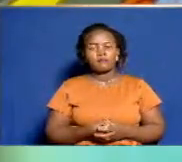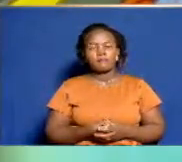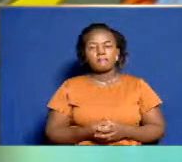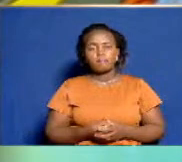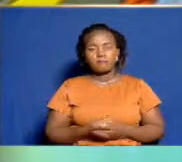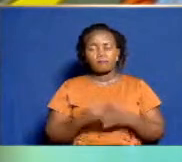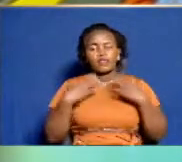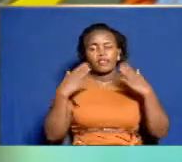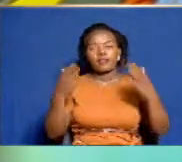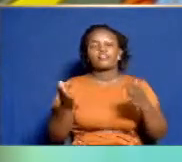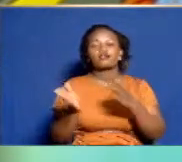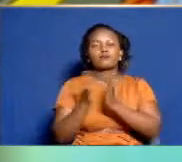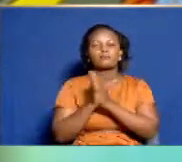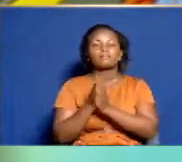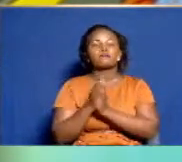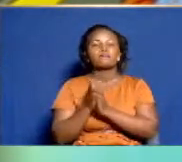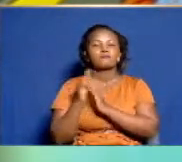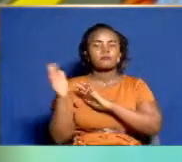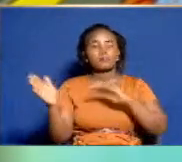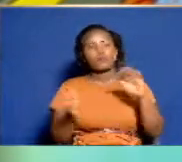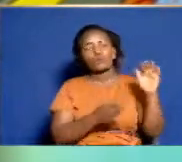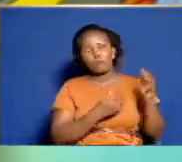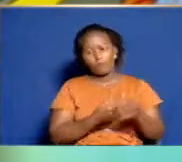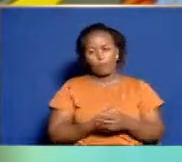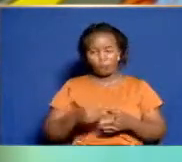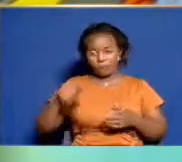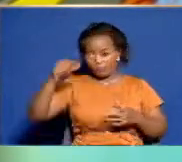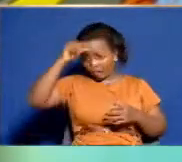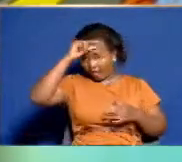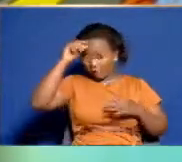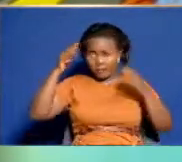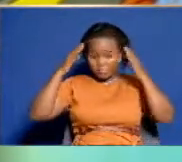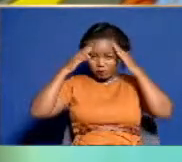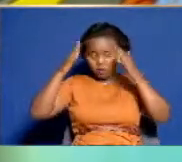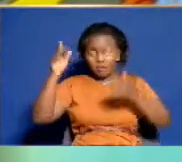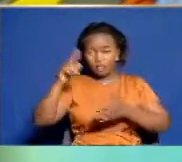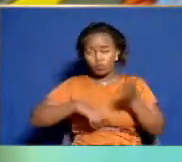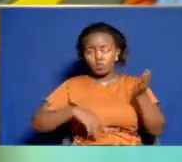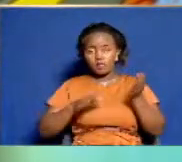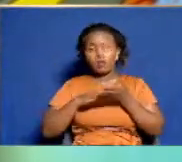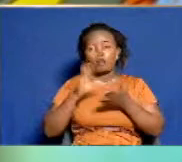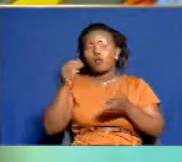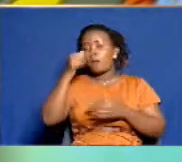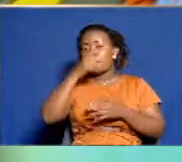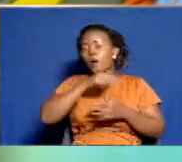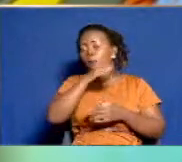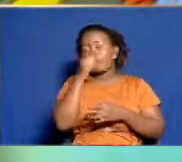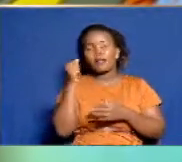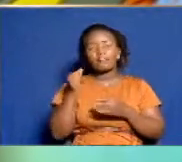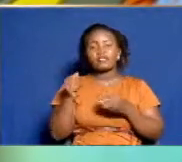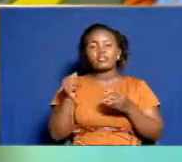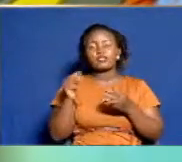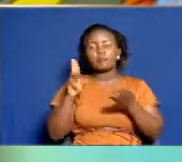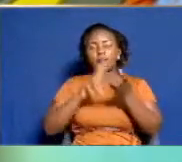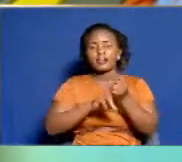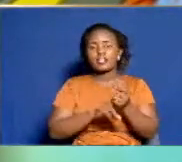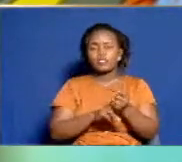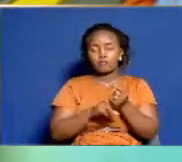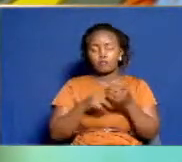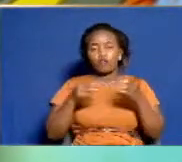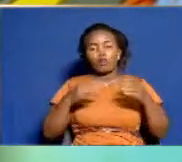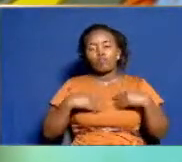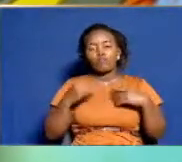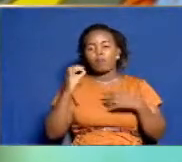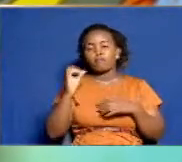Thanks, Alan, for that. Moving on, the government is seeking more private partnerships to increase ICT skills set among students in